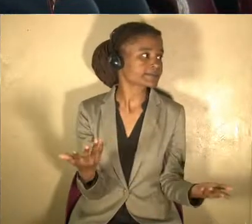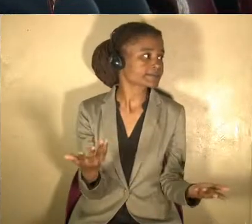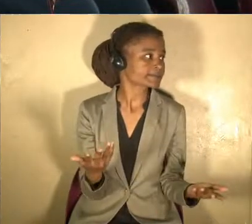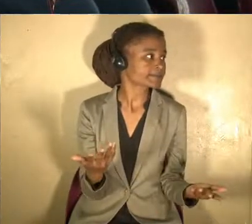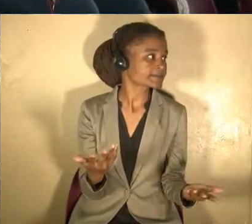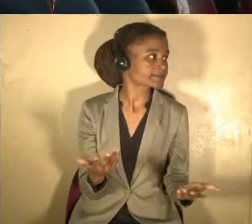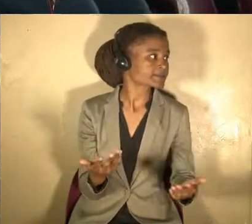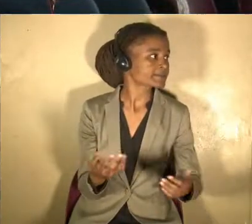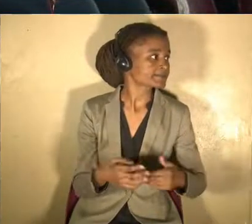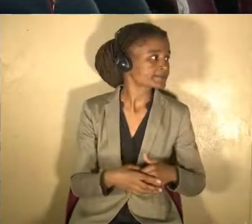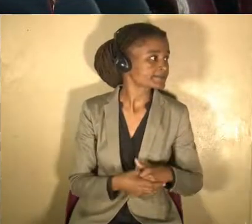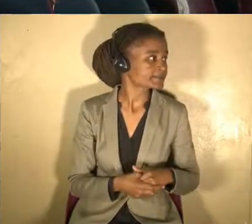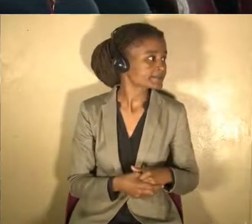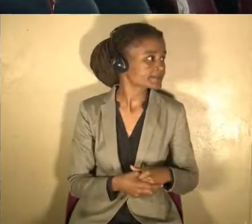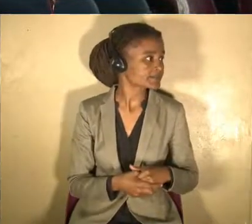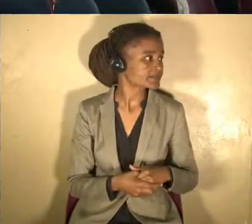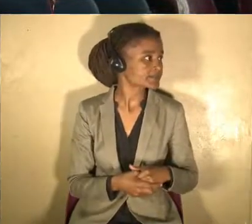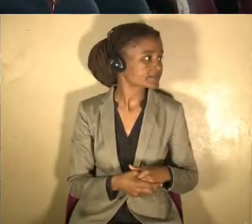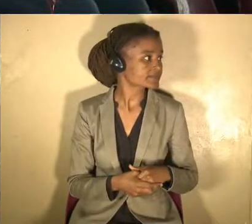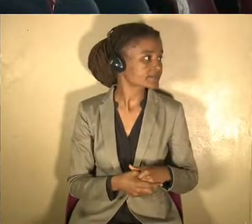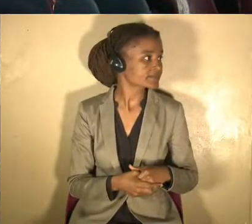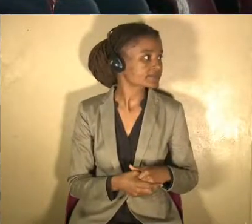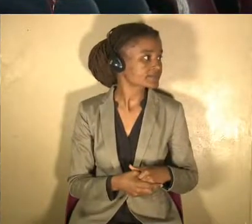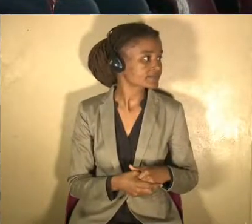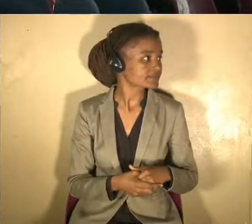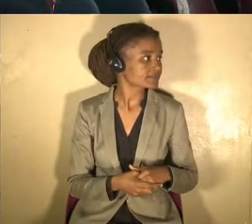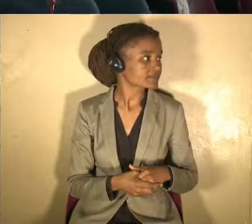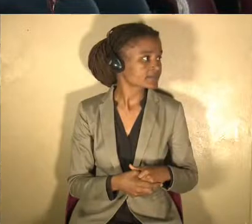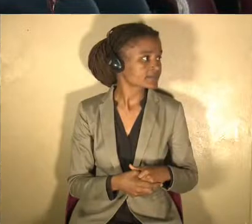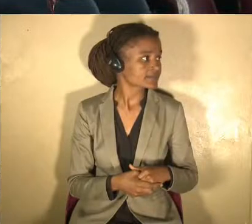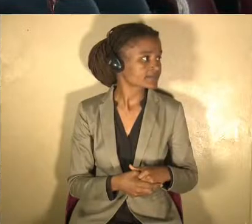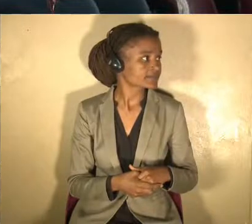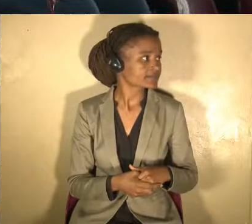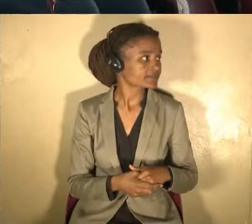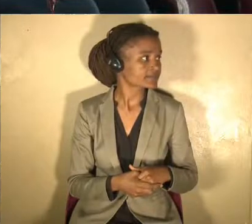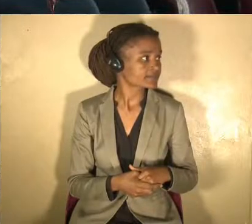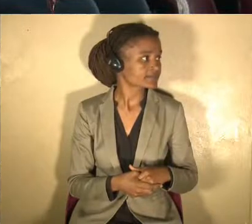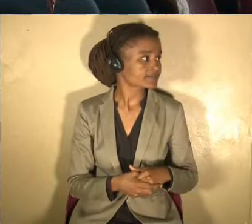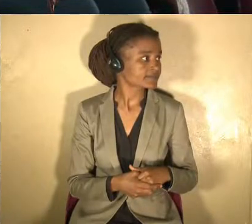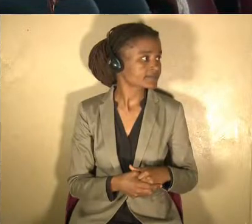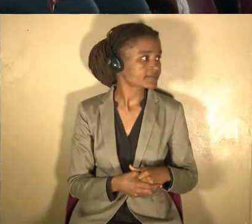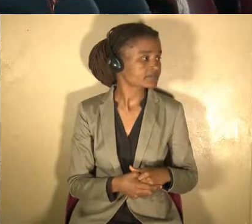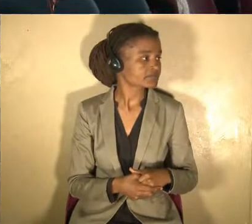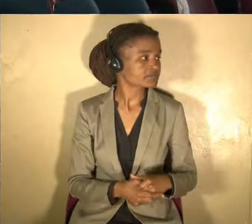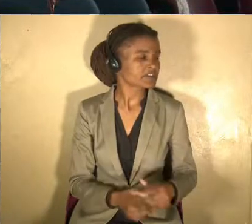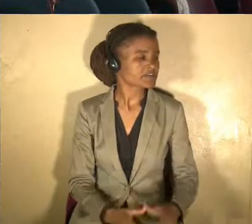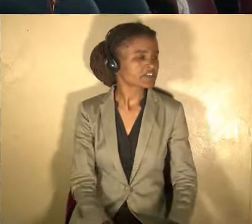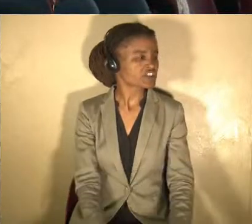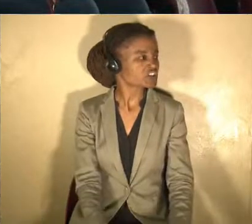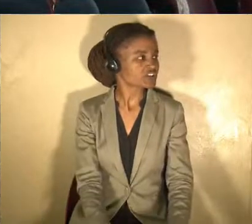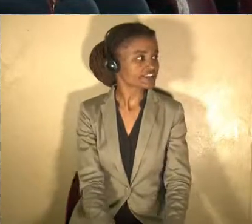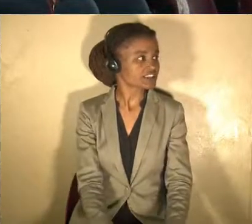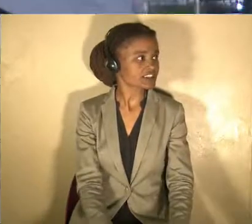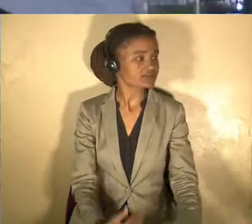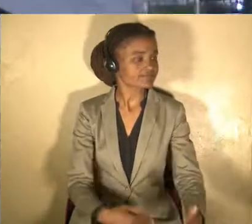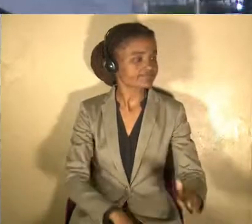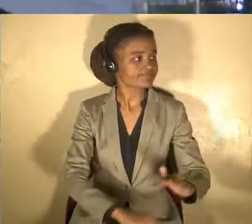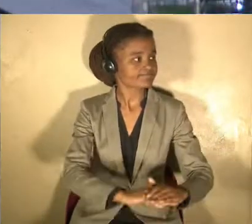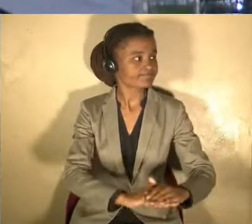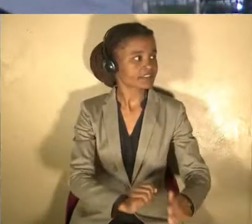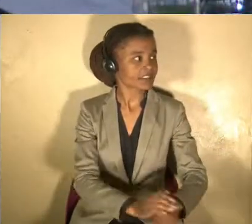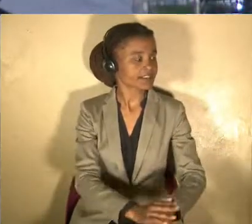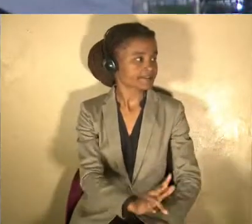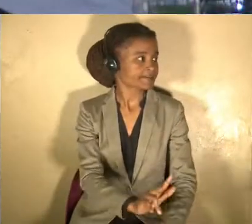indication? If you do, yeah, you can provide the roving mic to Mama Director